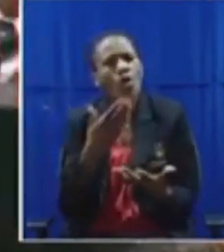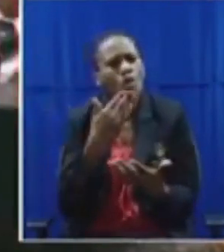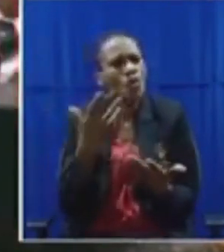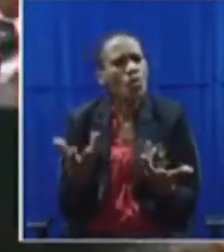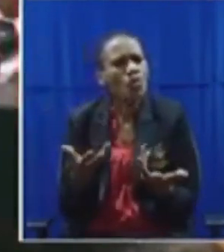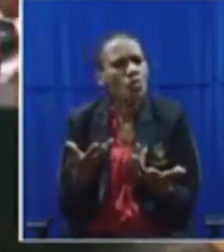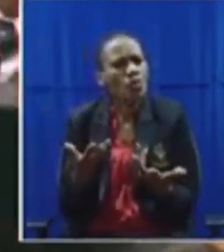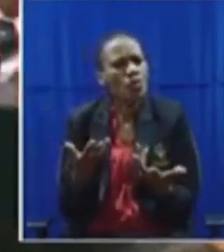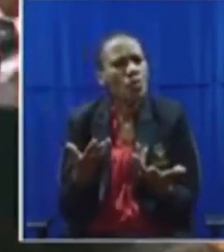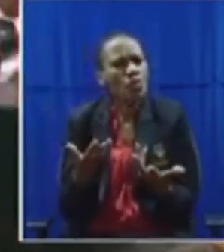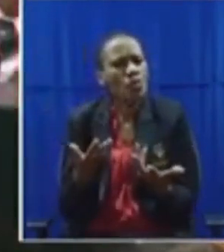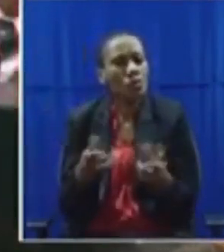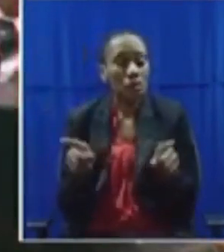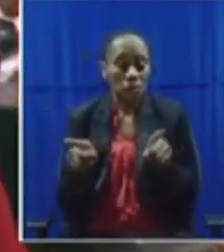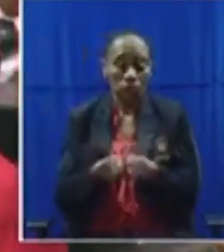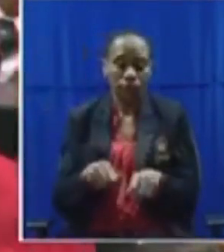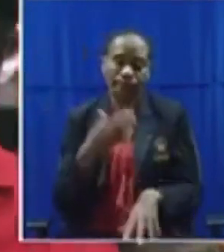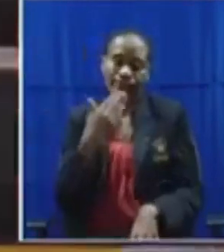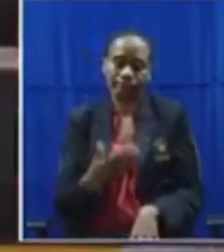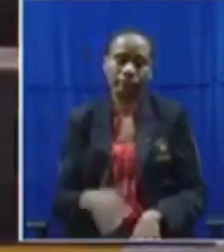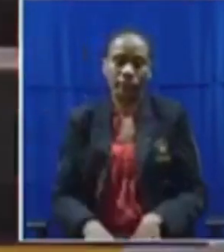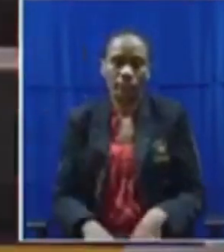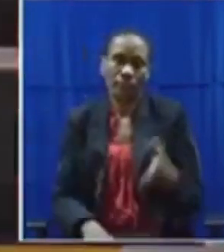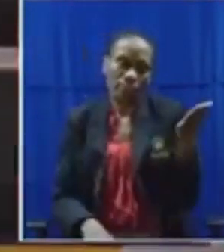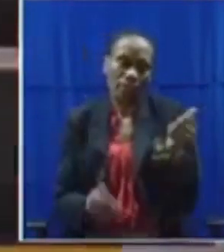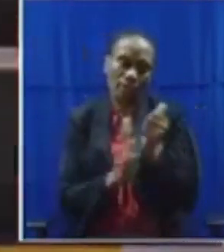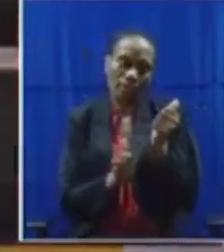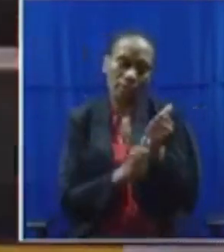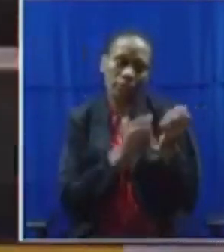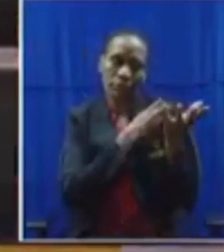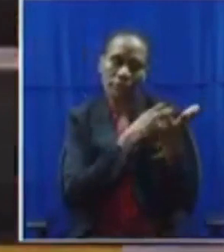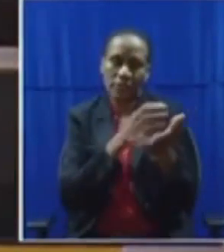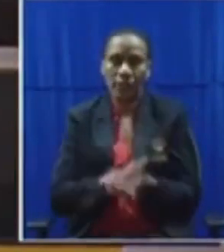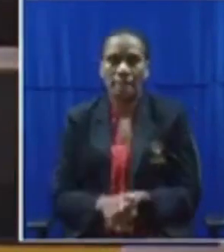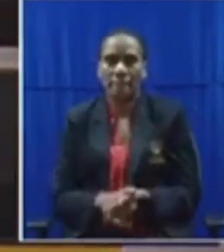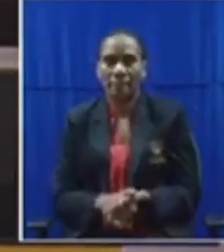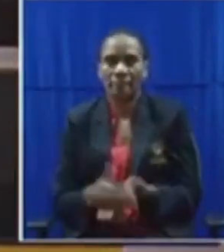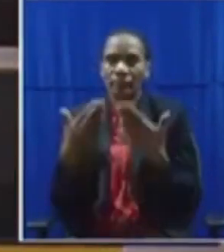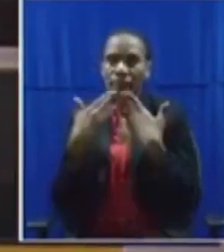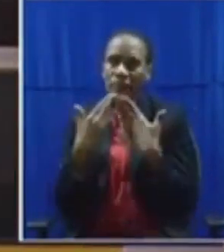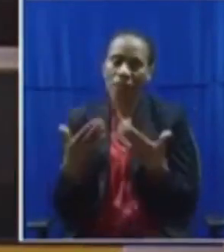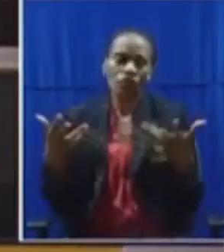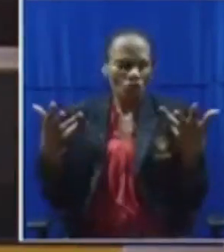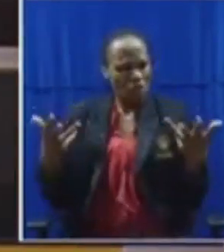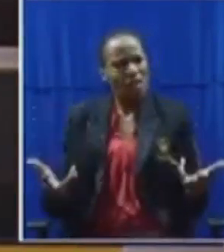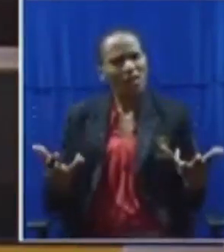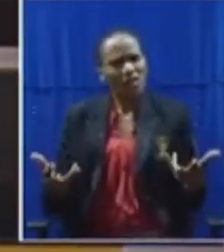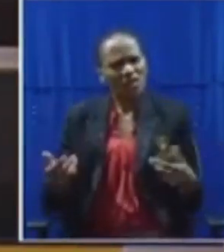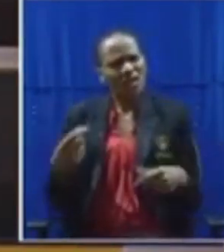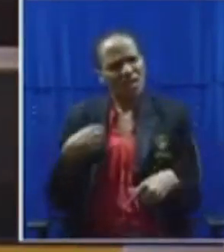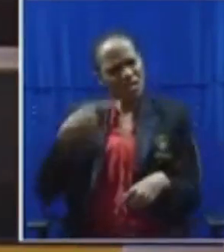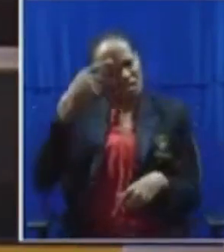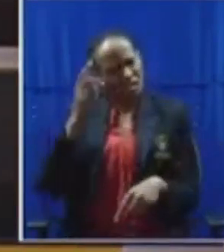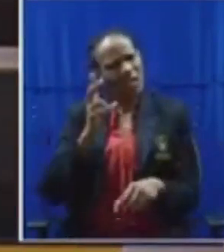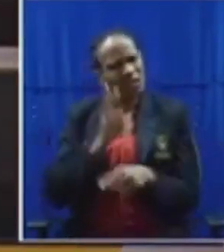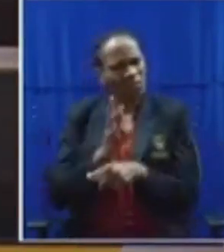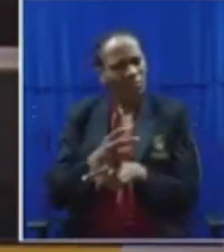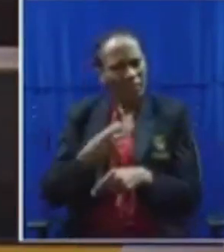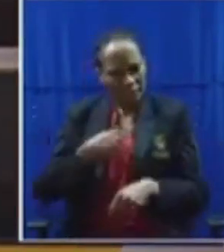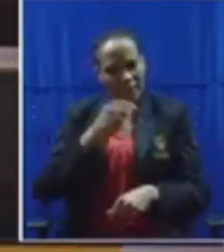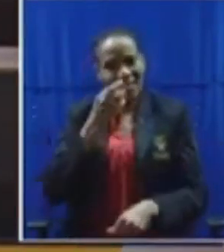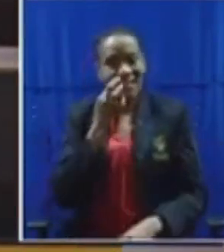Affairs? Thank you, Honorable Deputy Minister. Thank you. I think I must repeat